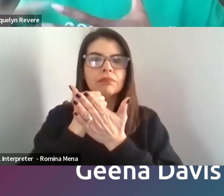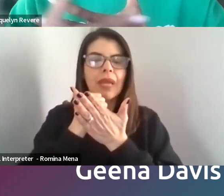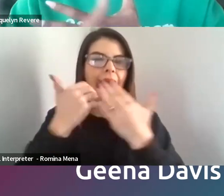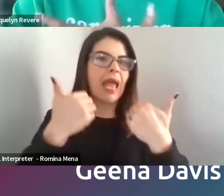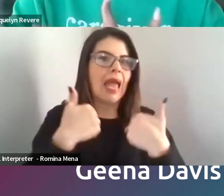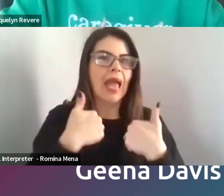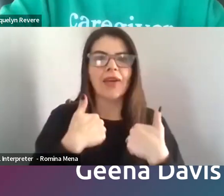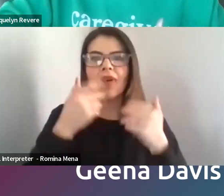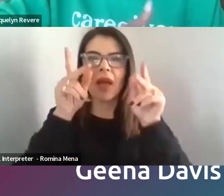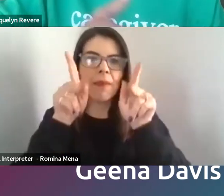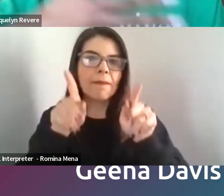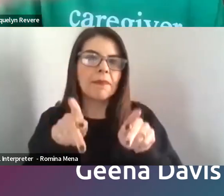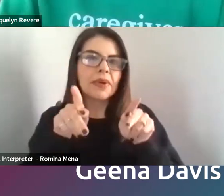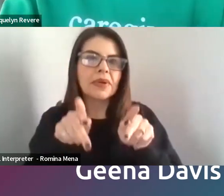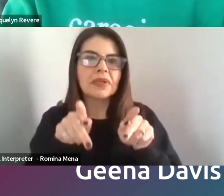someone